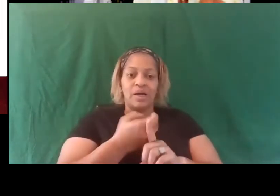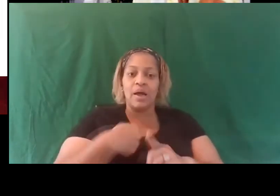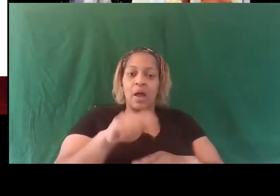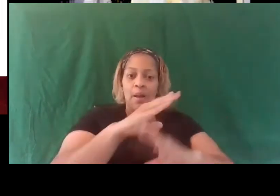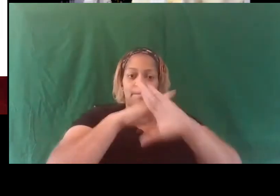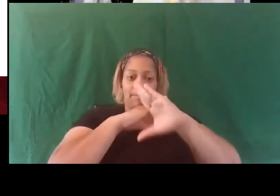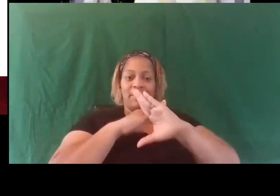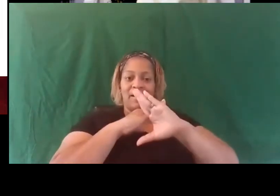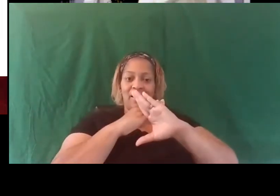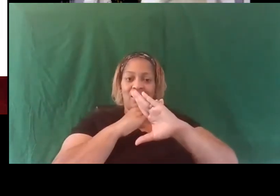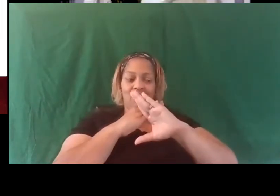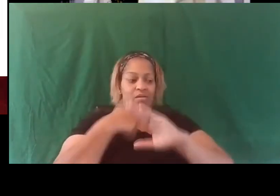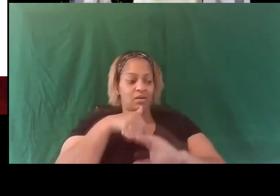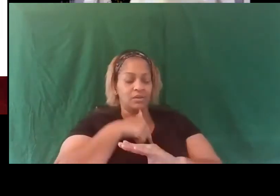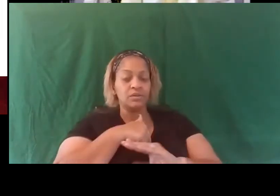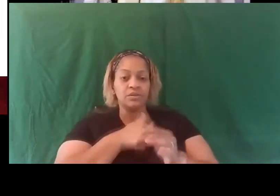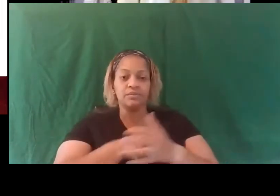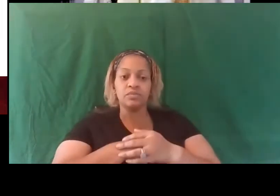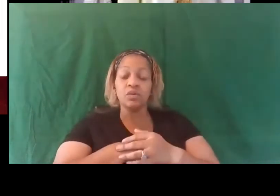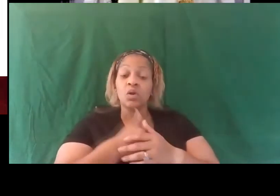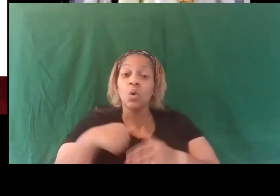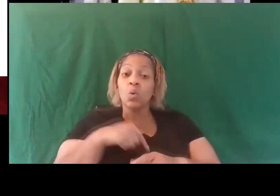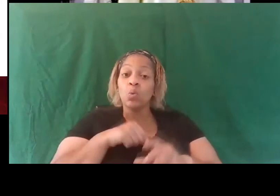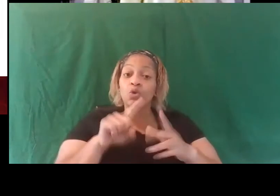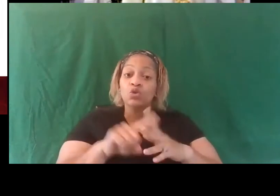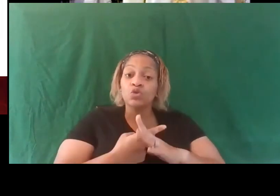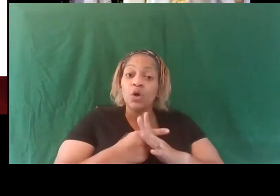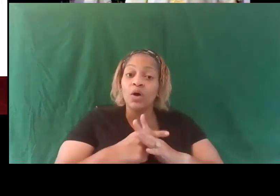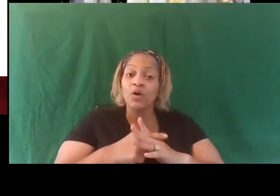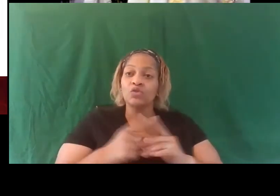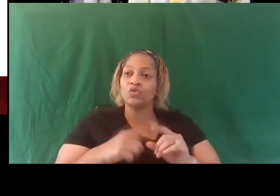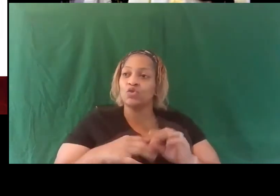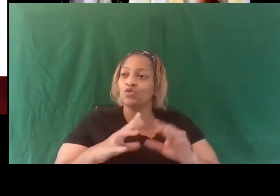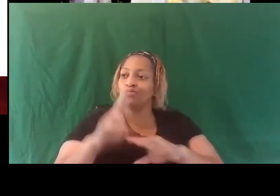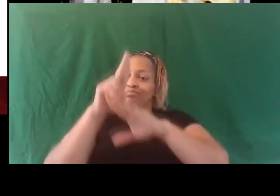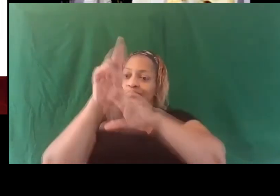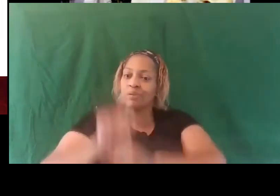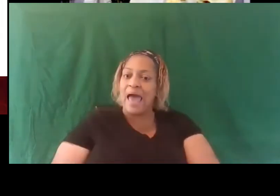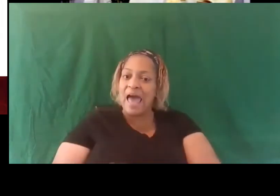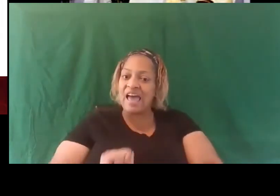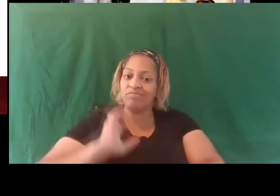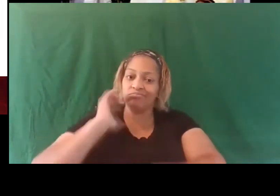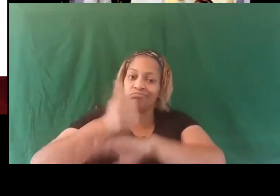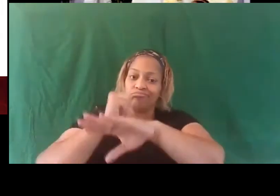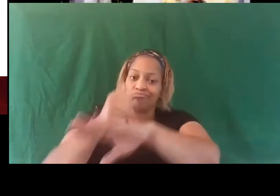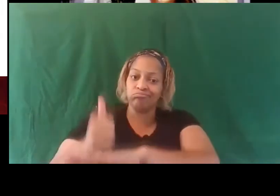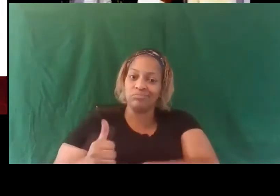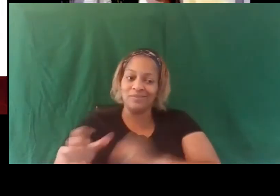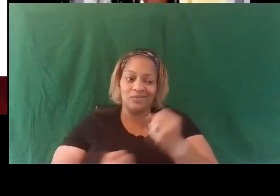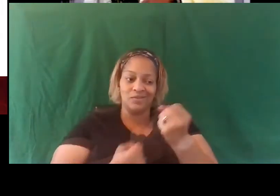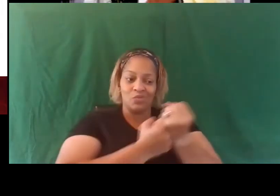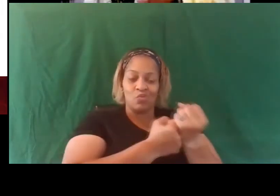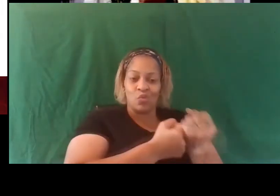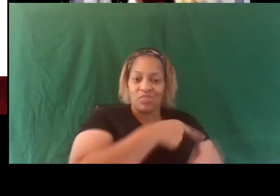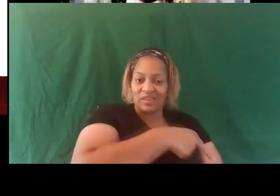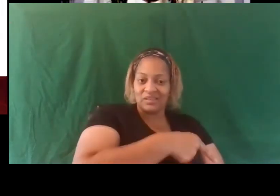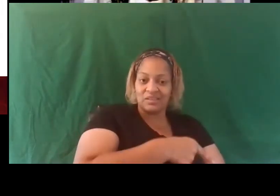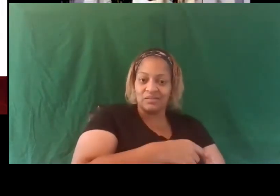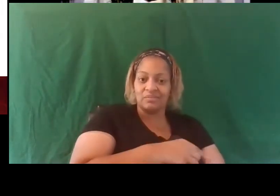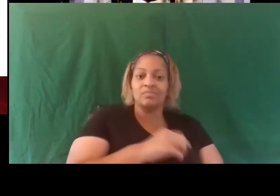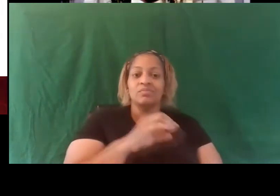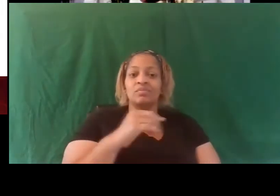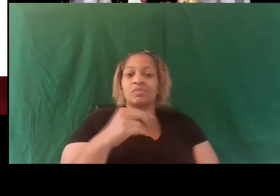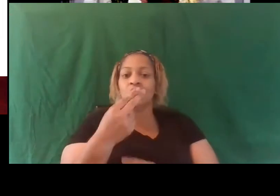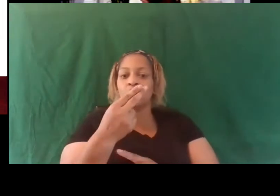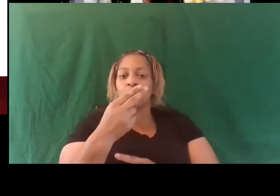us. And then we start activating a variety of habits to reinforce it. Holmes says in the Science of